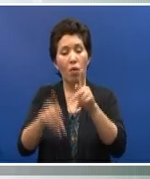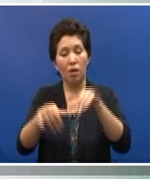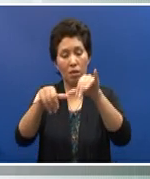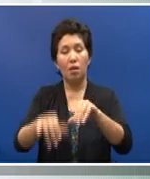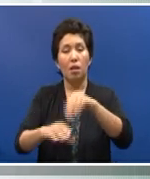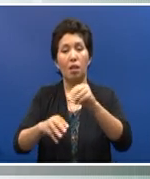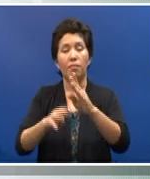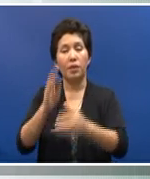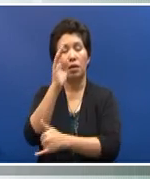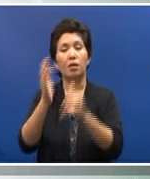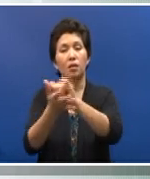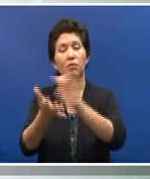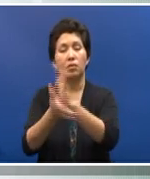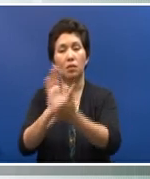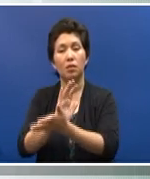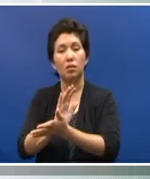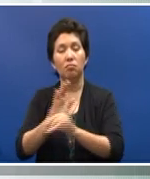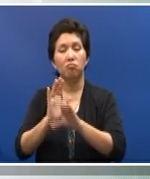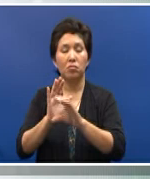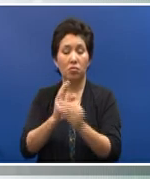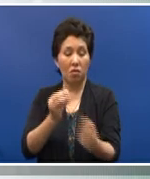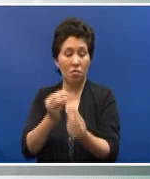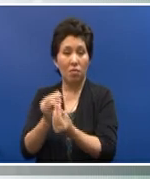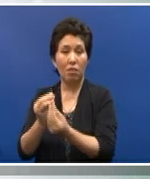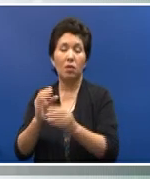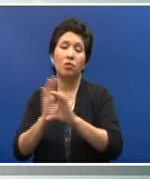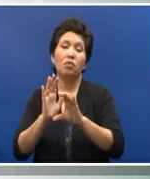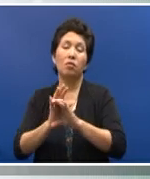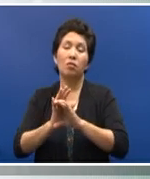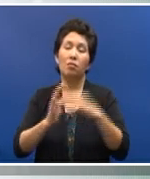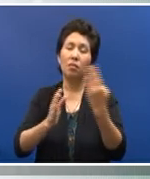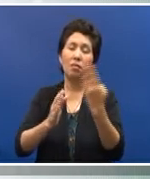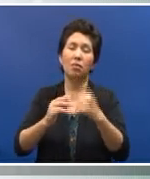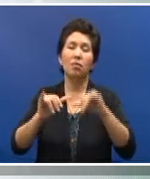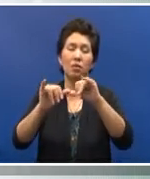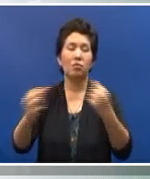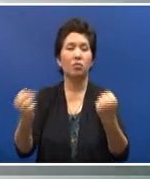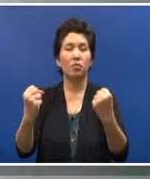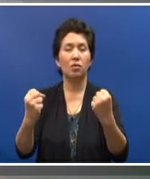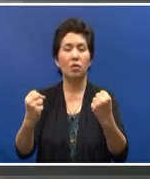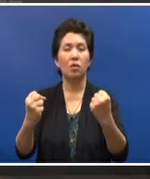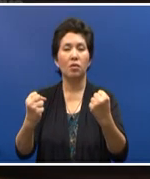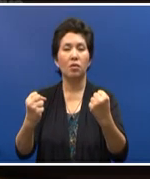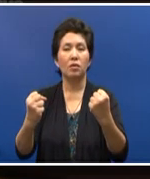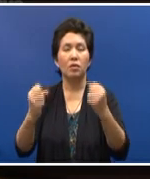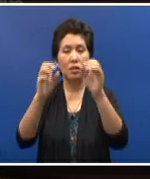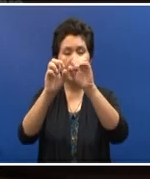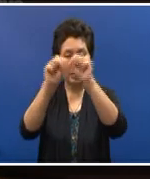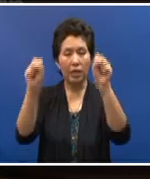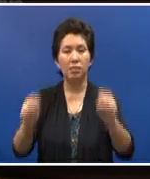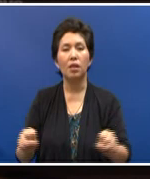large population is the prerequisite, okay, for the establishment of a strong civilization.